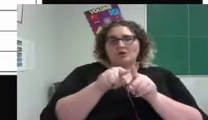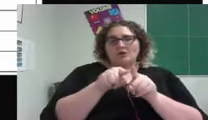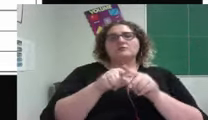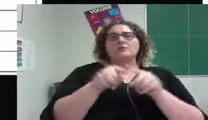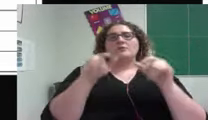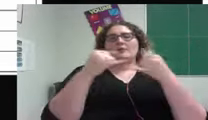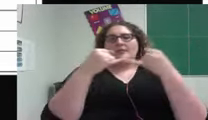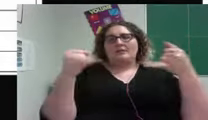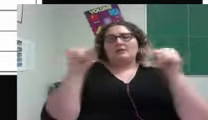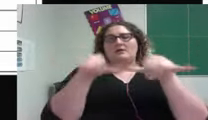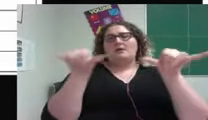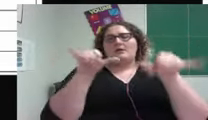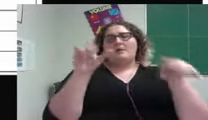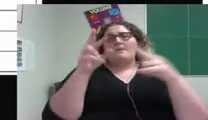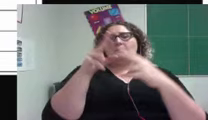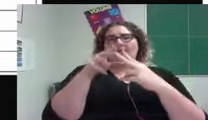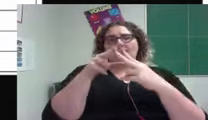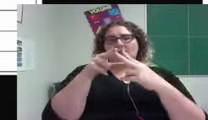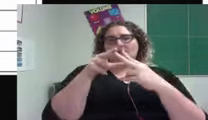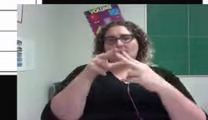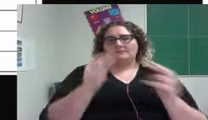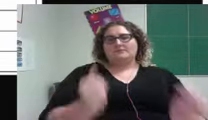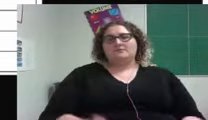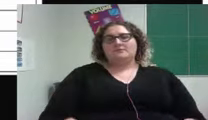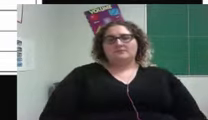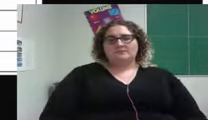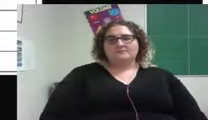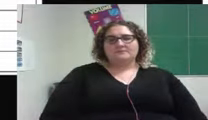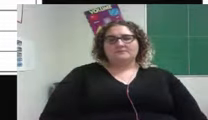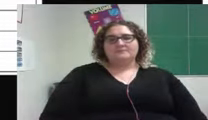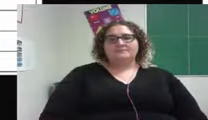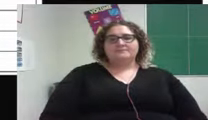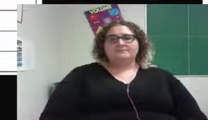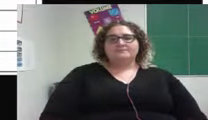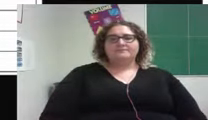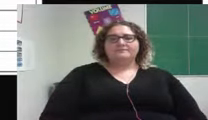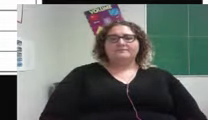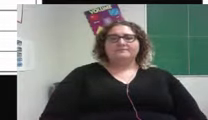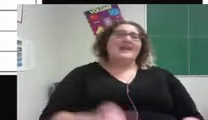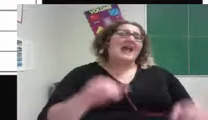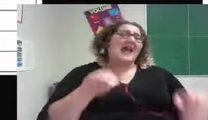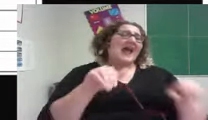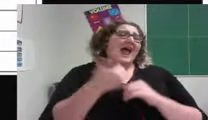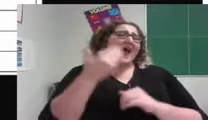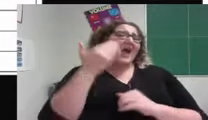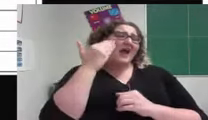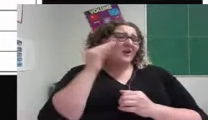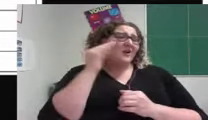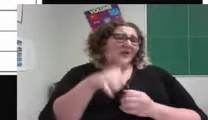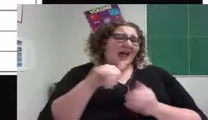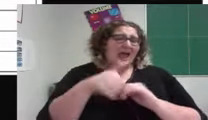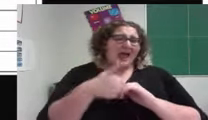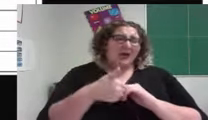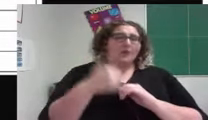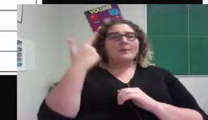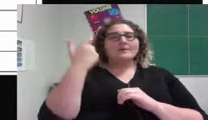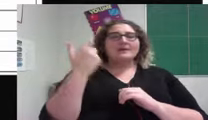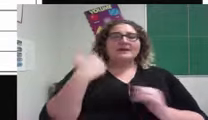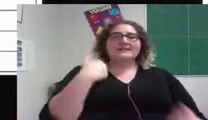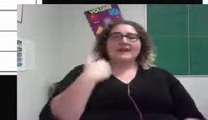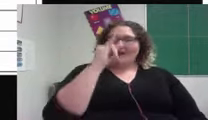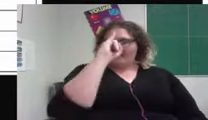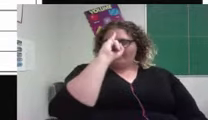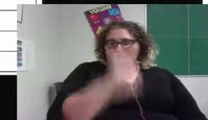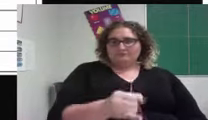Well, how did I know they were a linear pair? Well, it's because they form a straight line, and so we would say definition of a linear pair.